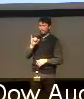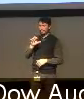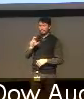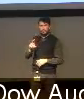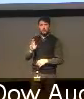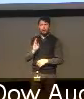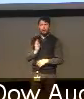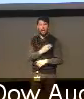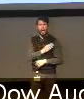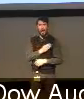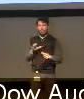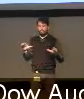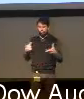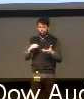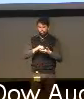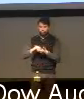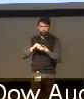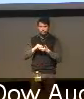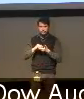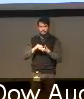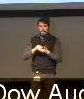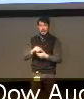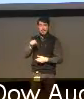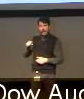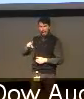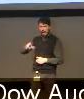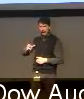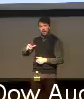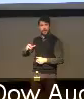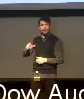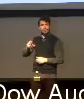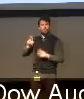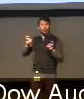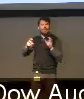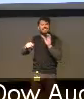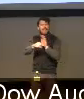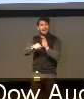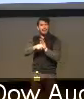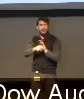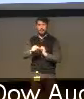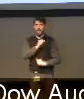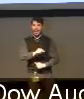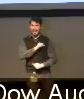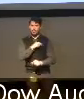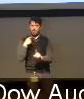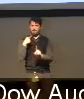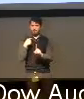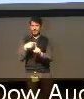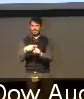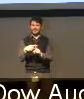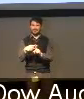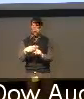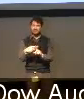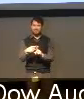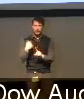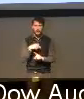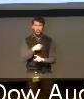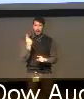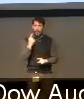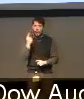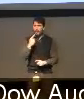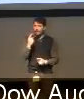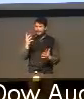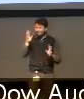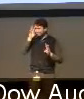beginning was negative pressure, positive attitude. We always worked to see what we could do to keep moving forward, to stay calm